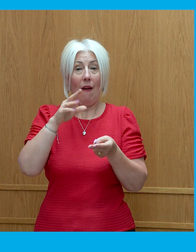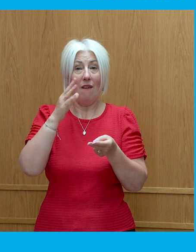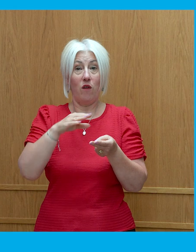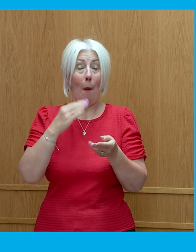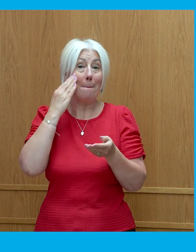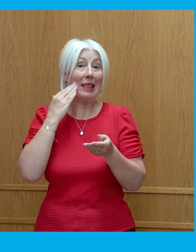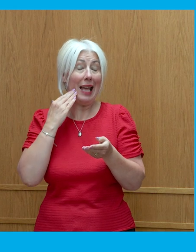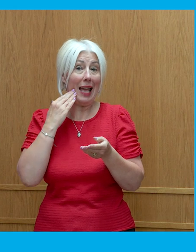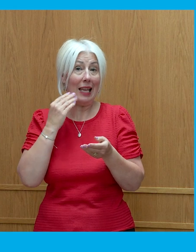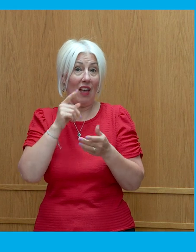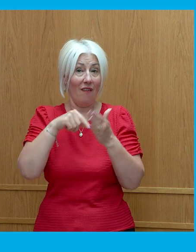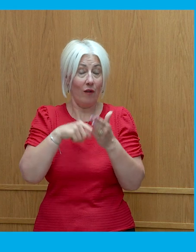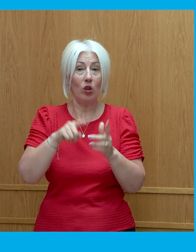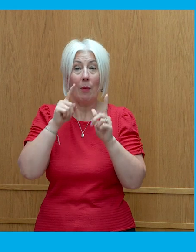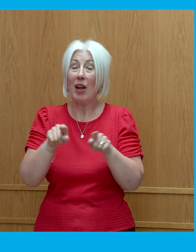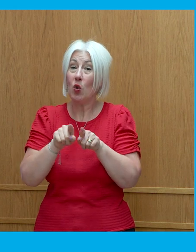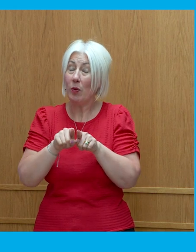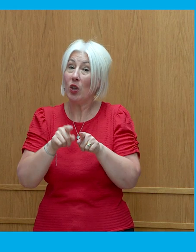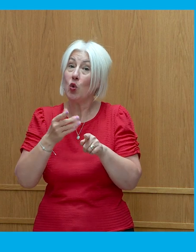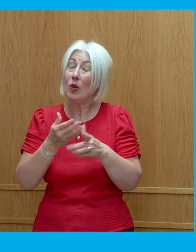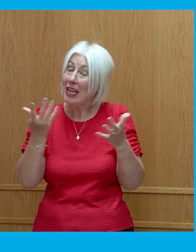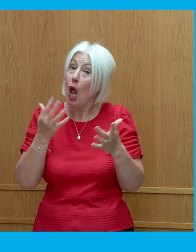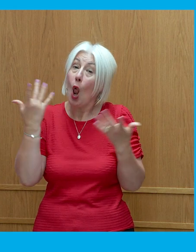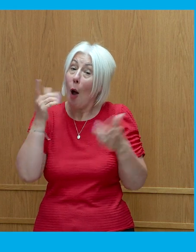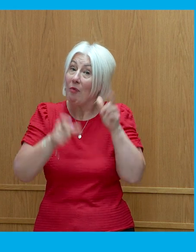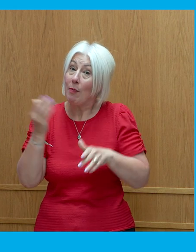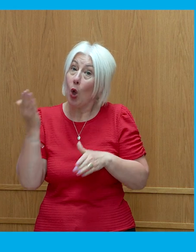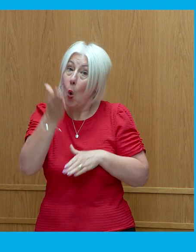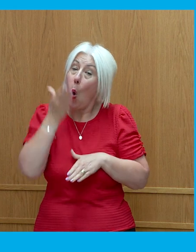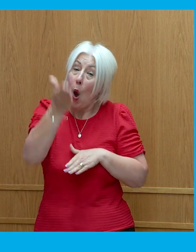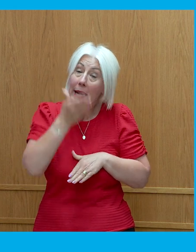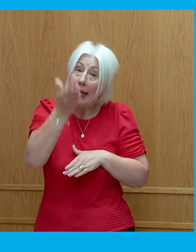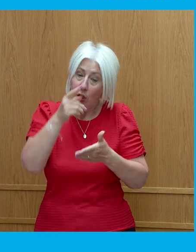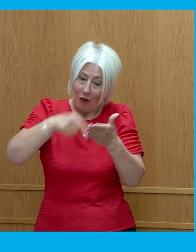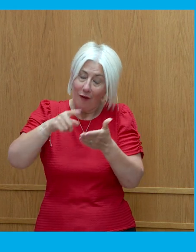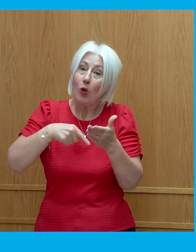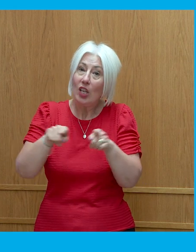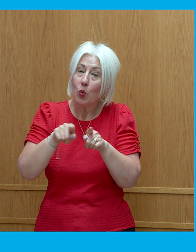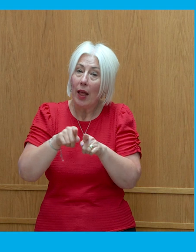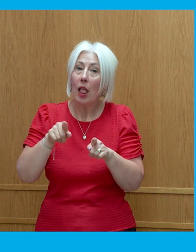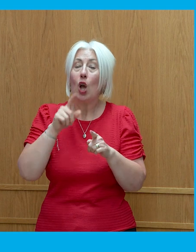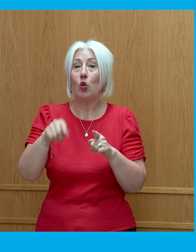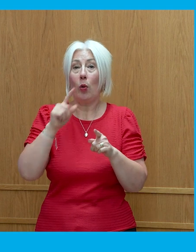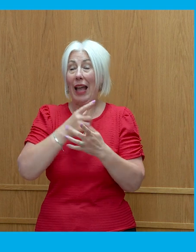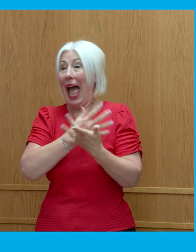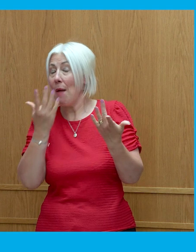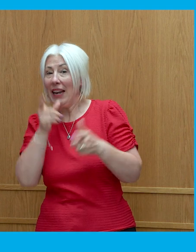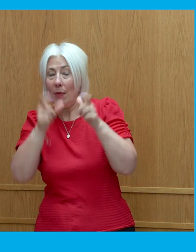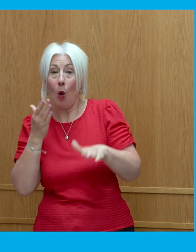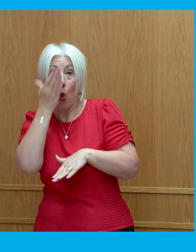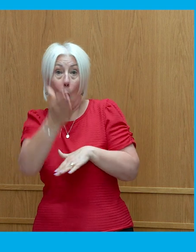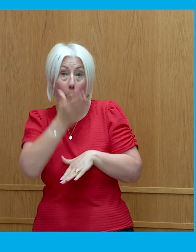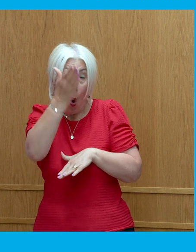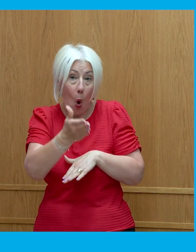black vote, but you also need a high percent. You need turnout and margin. So we think about turnout times margin, right? So if that makes